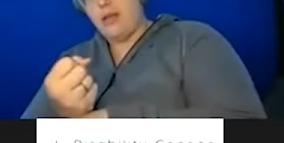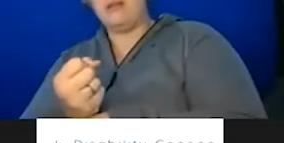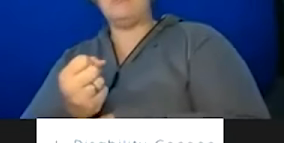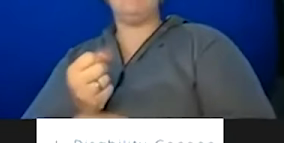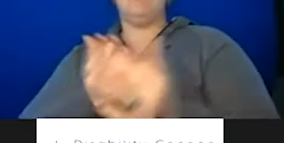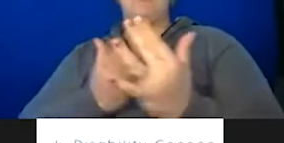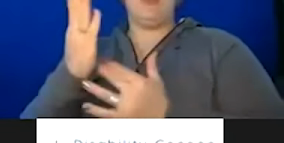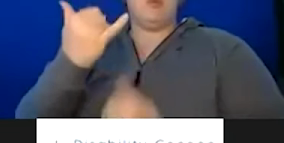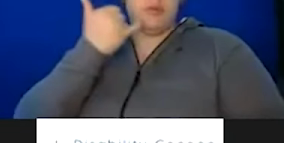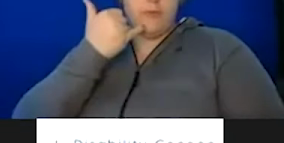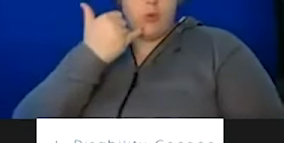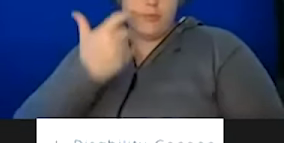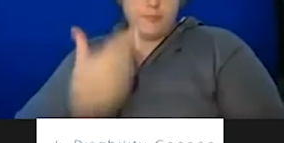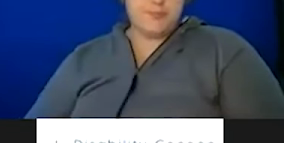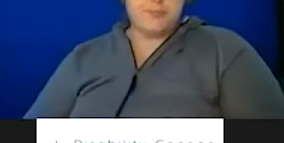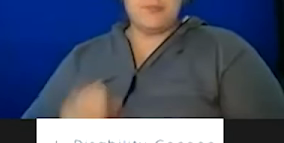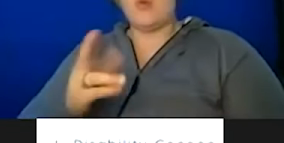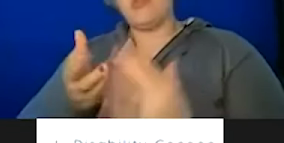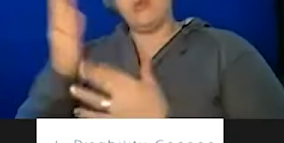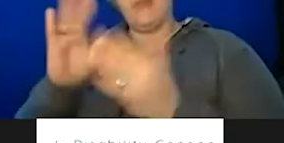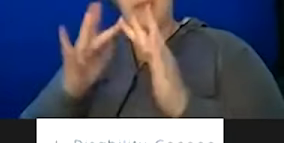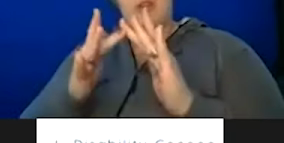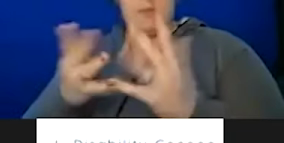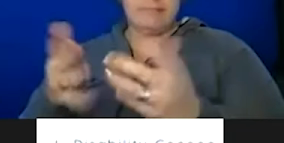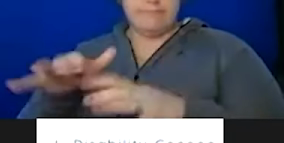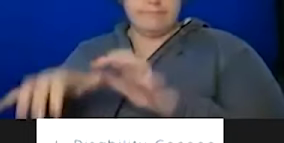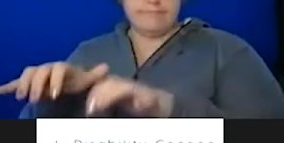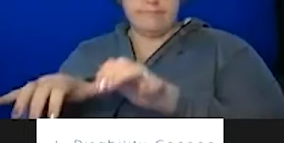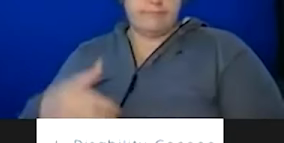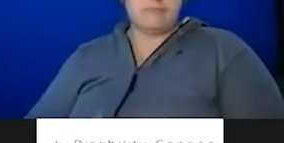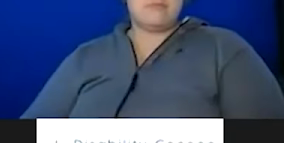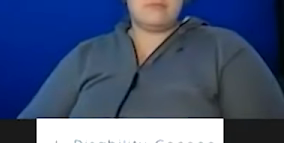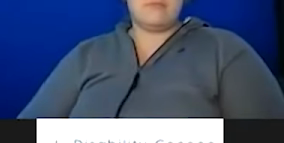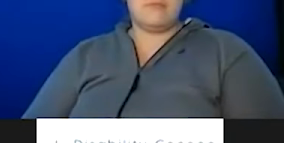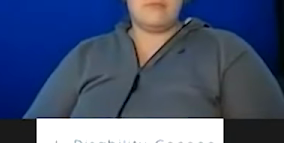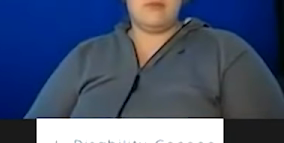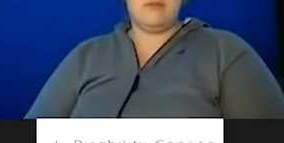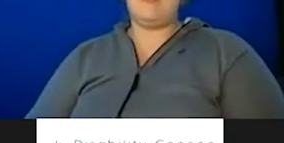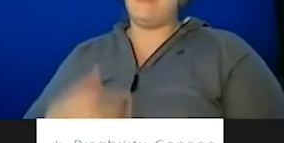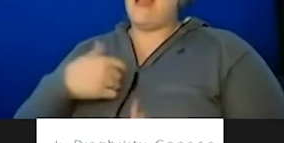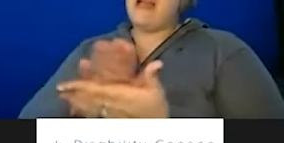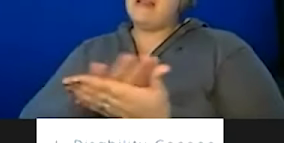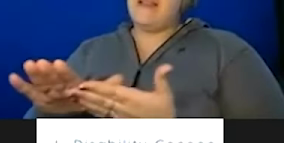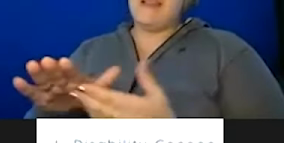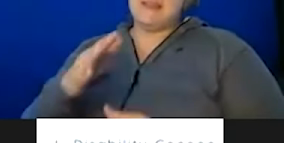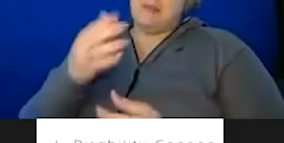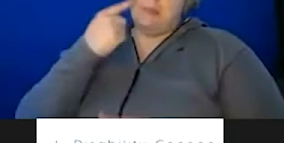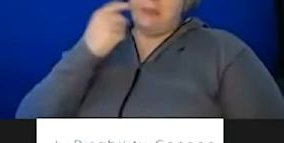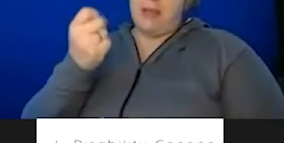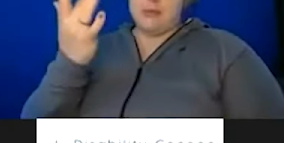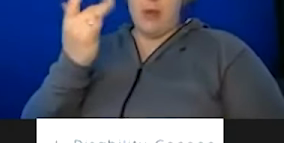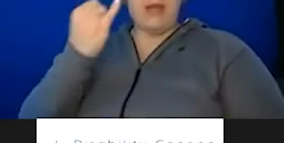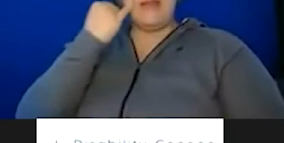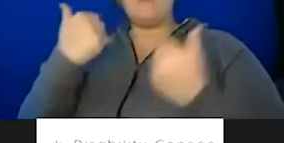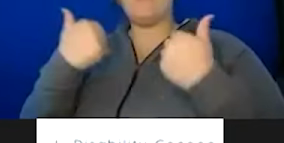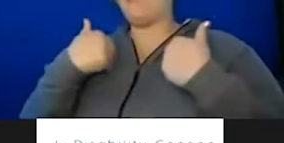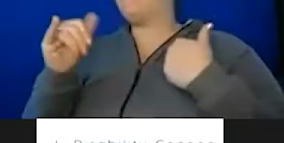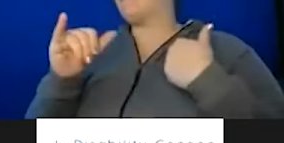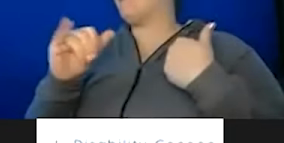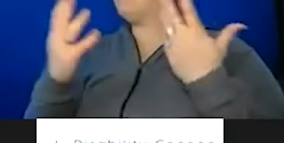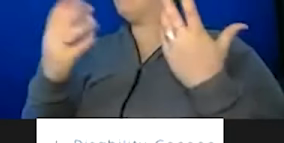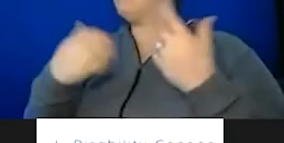about these is you can also give access to certain people. So let's say you have the